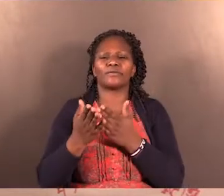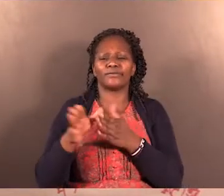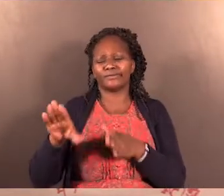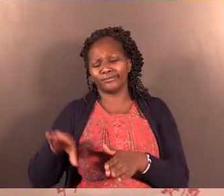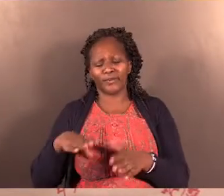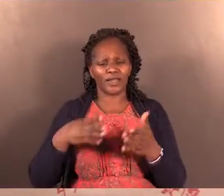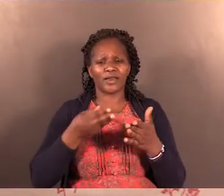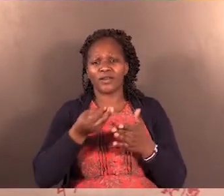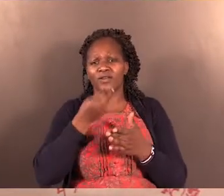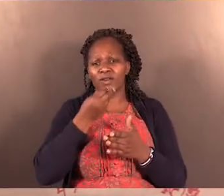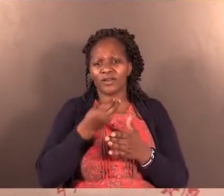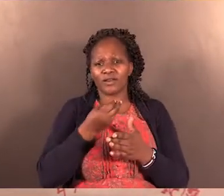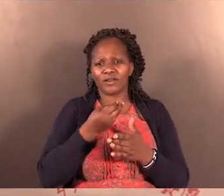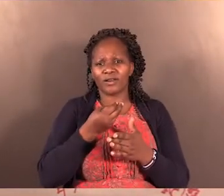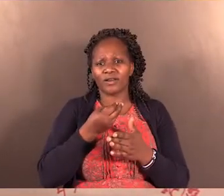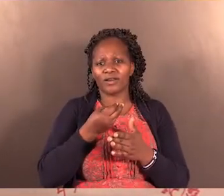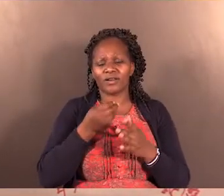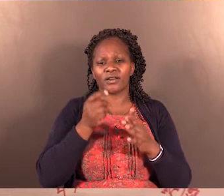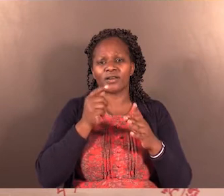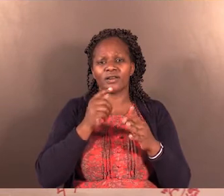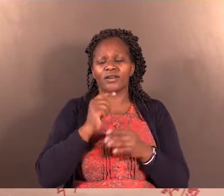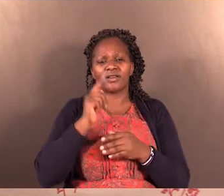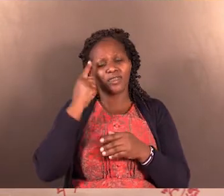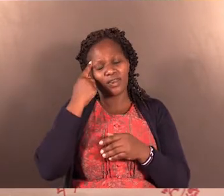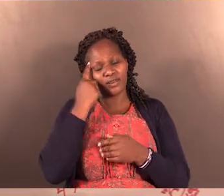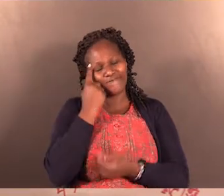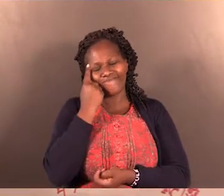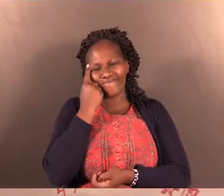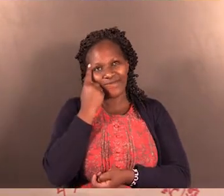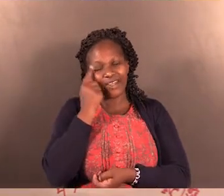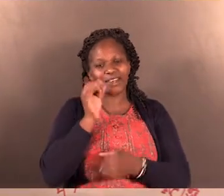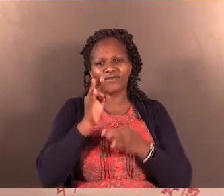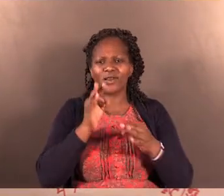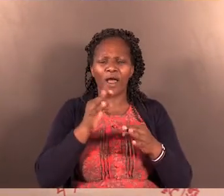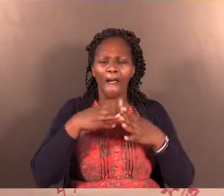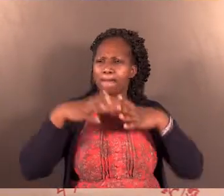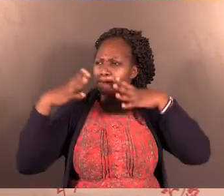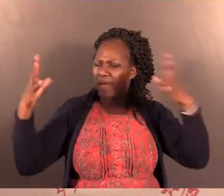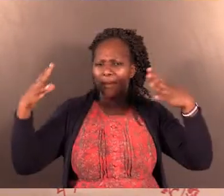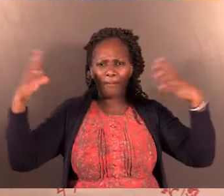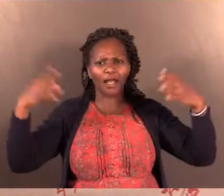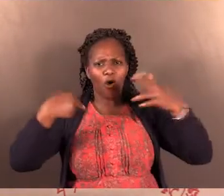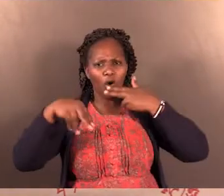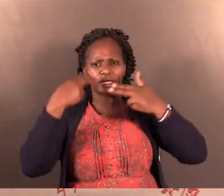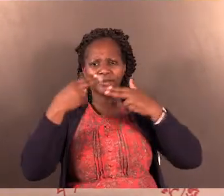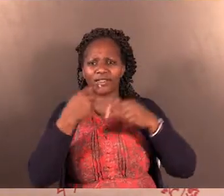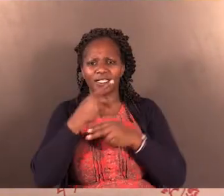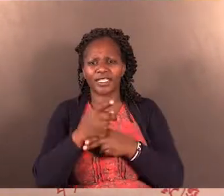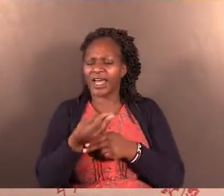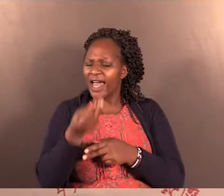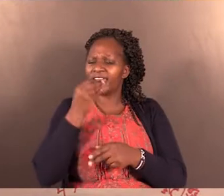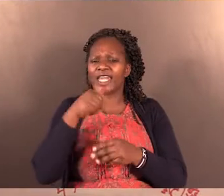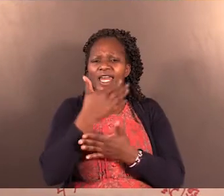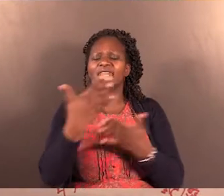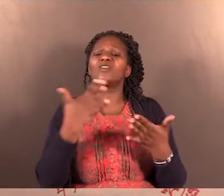very stylish ways. Just a point to pose, you can think of if you go to a very good hotel and then you're told,